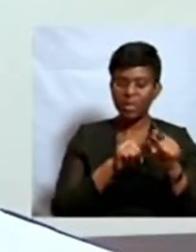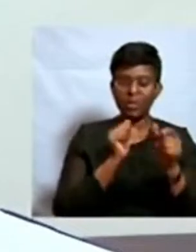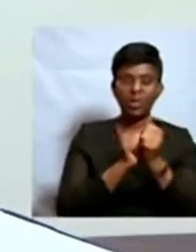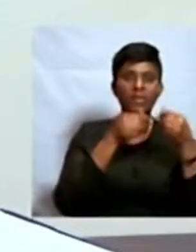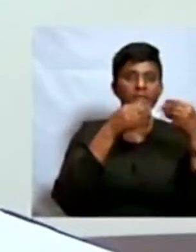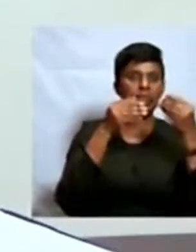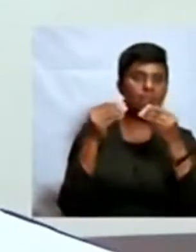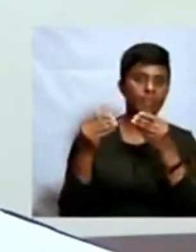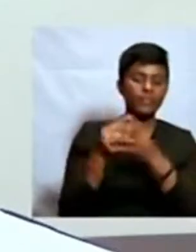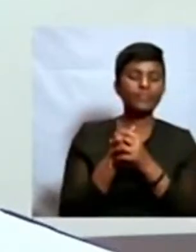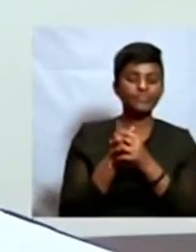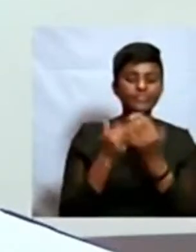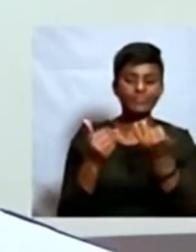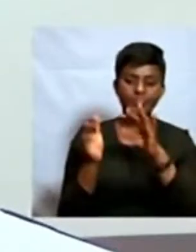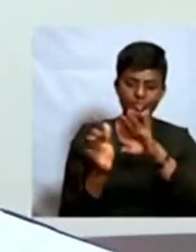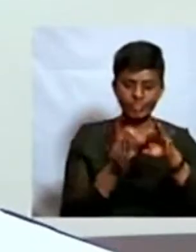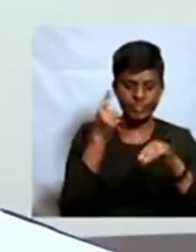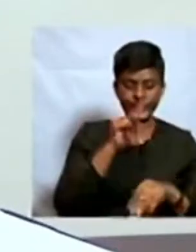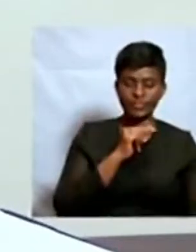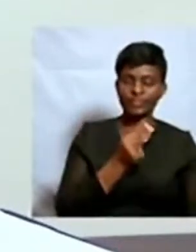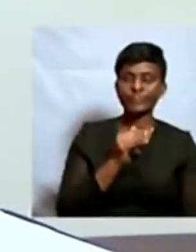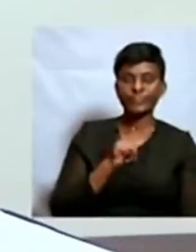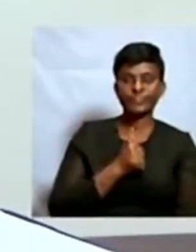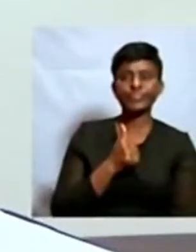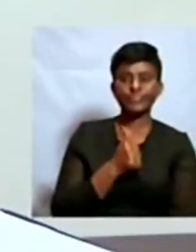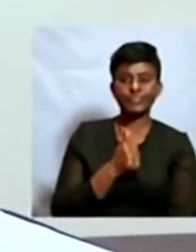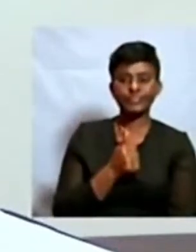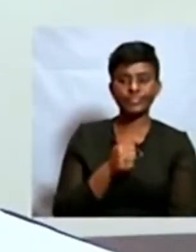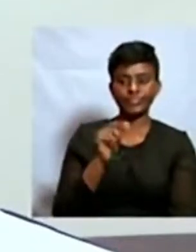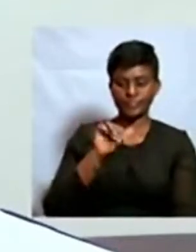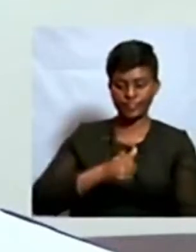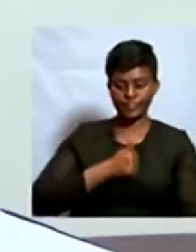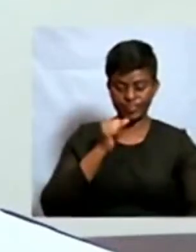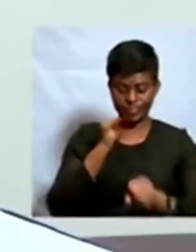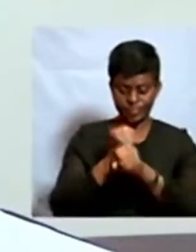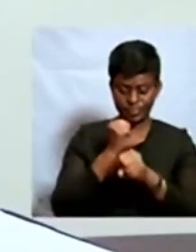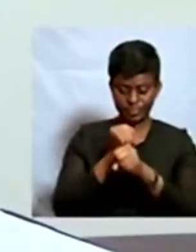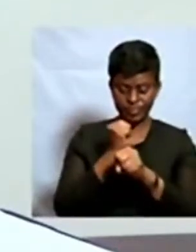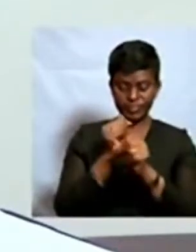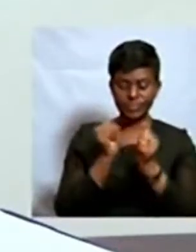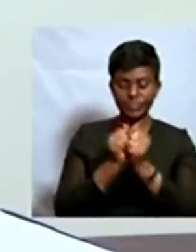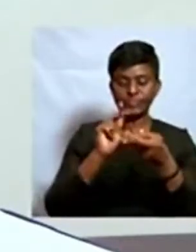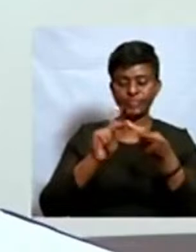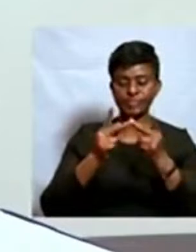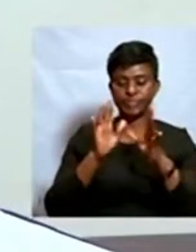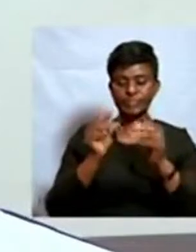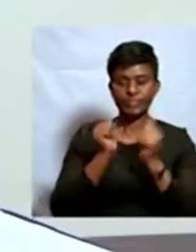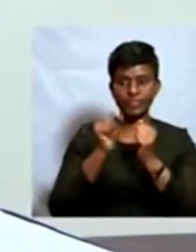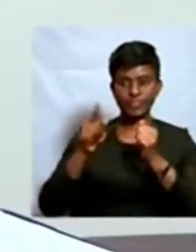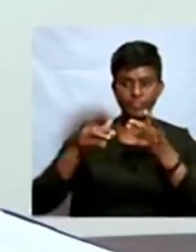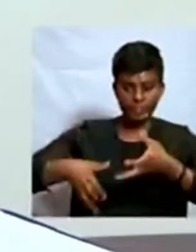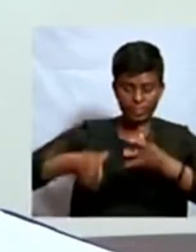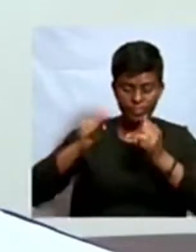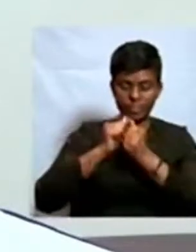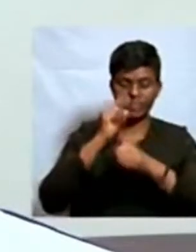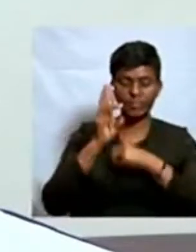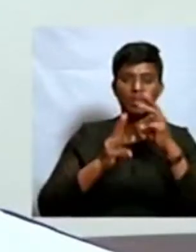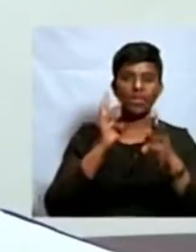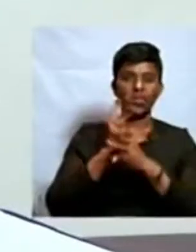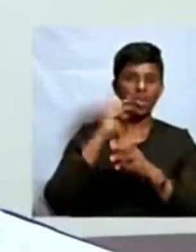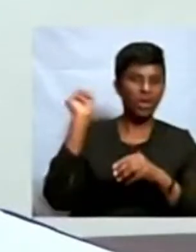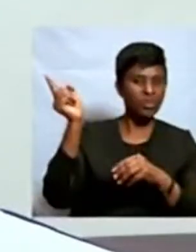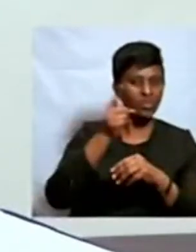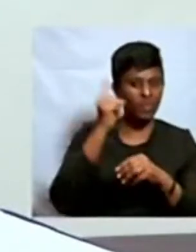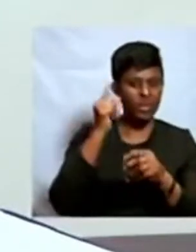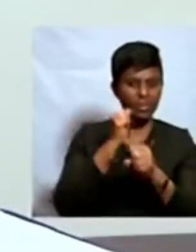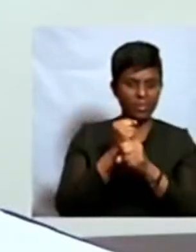marketing. So for us, I think by partnering with an established carrier which has a worldwide network,